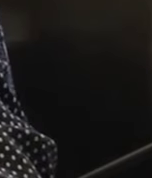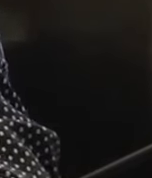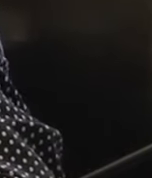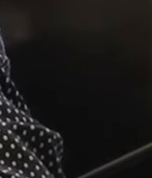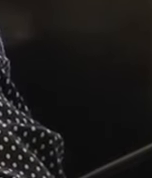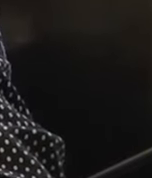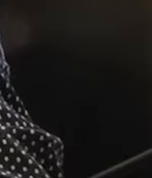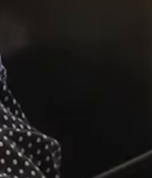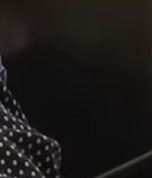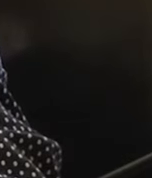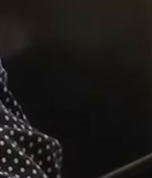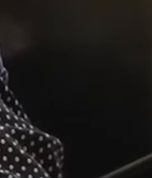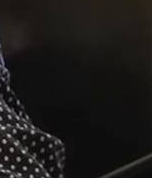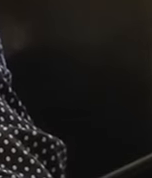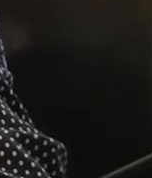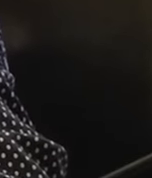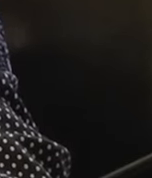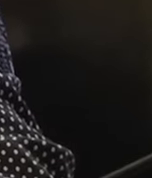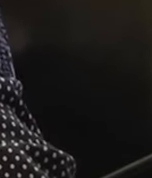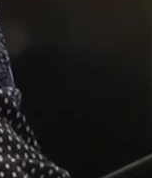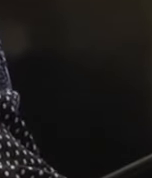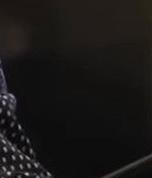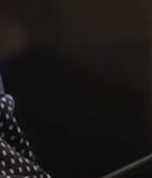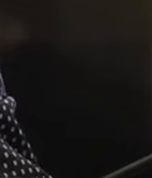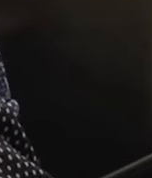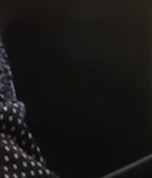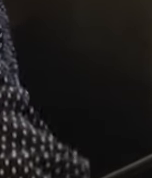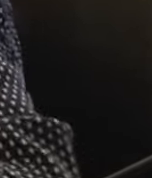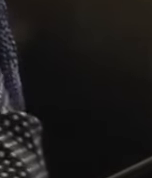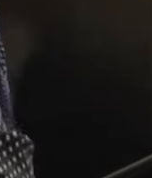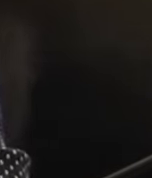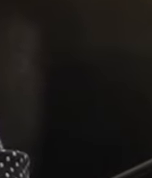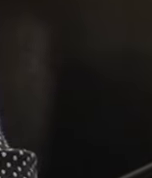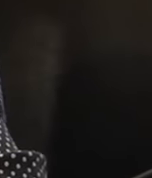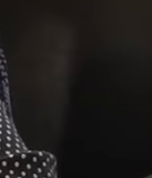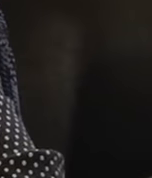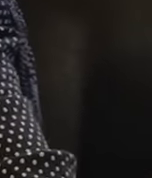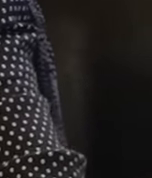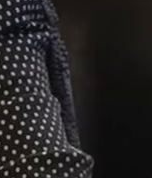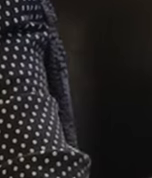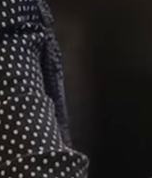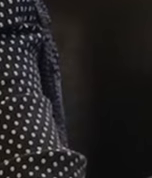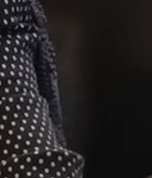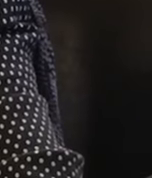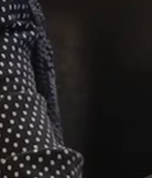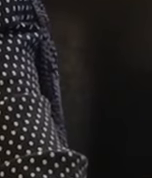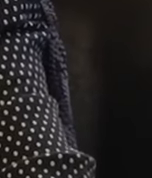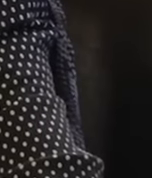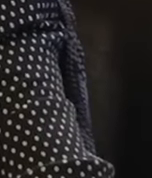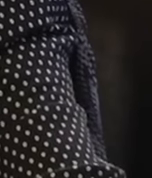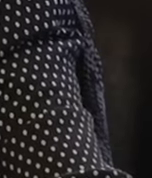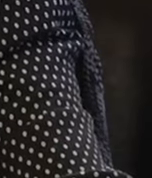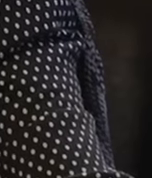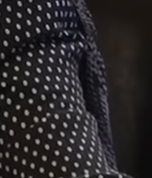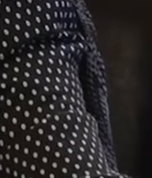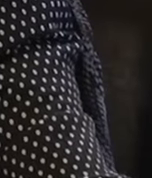afternoon. And the hearing is on judicial independence and due process guarantees in Paraguay.